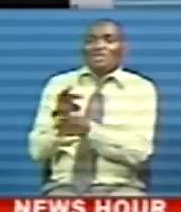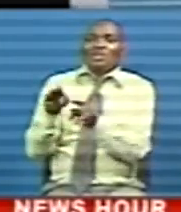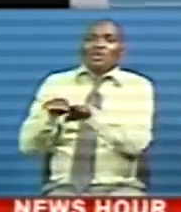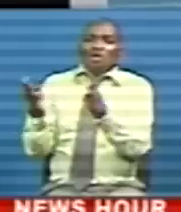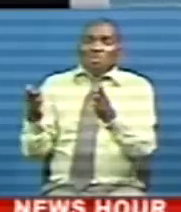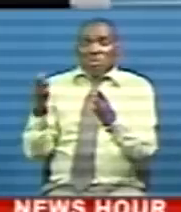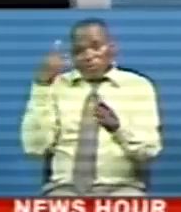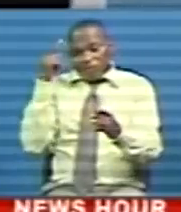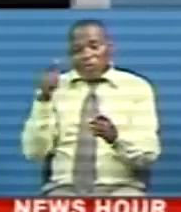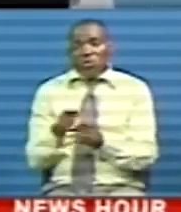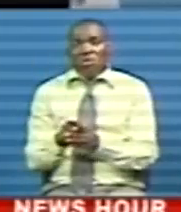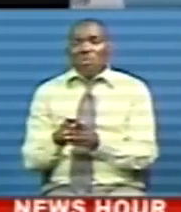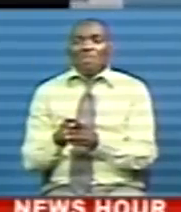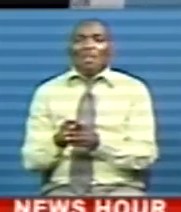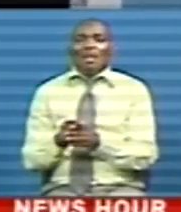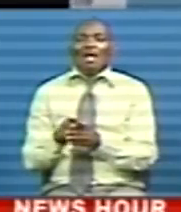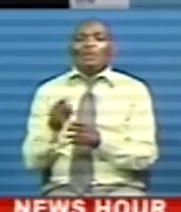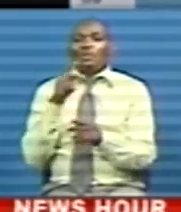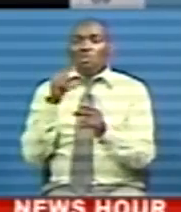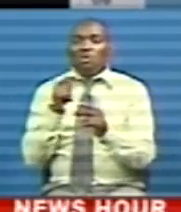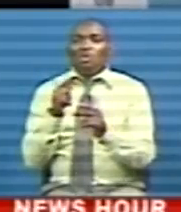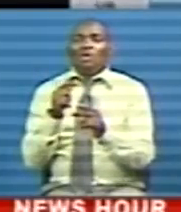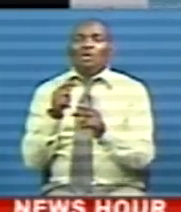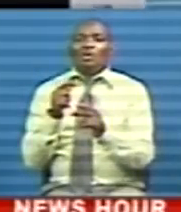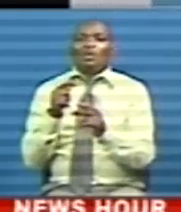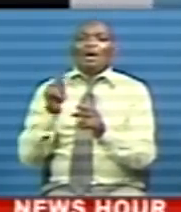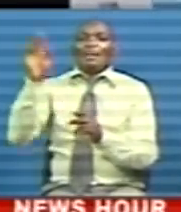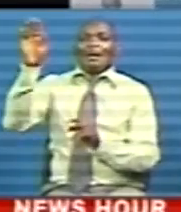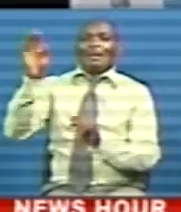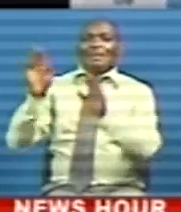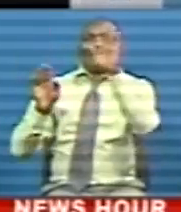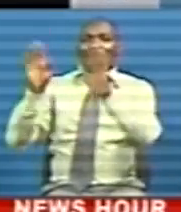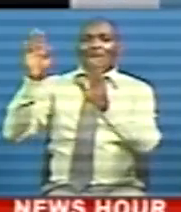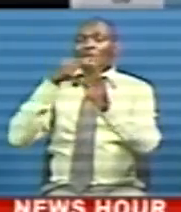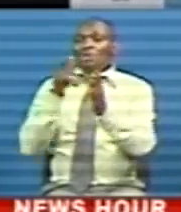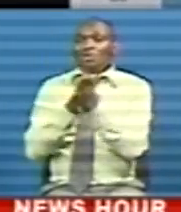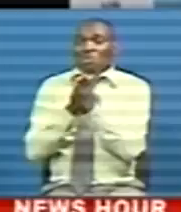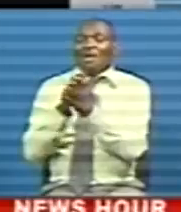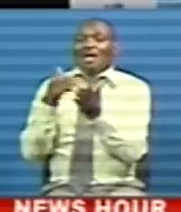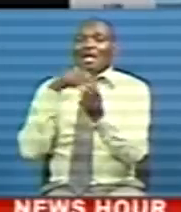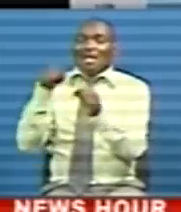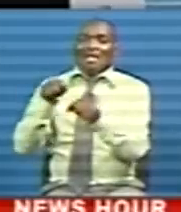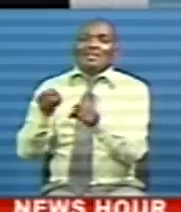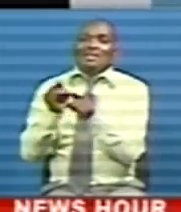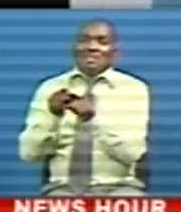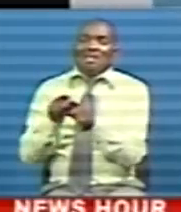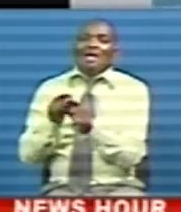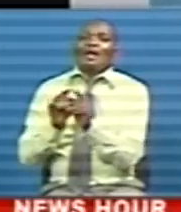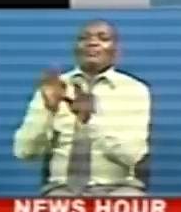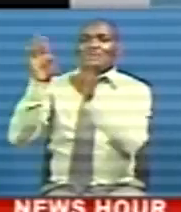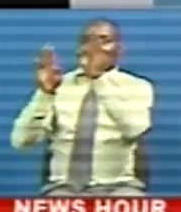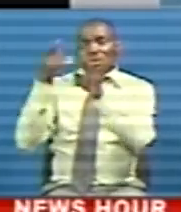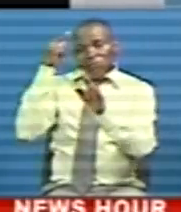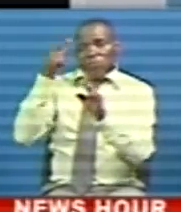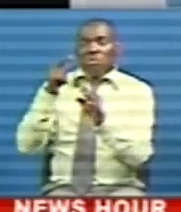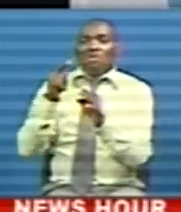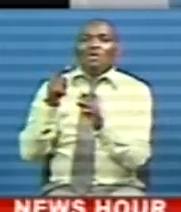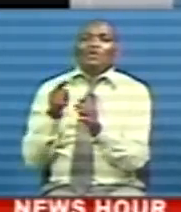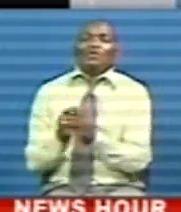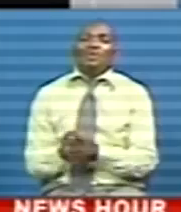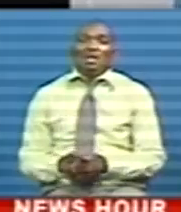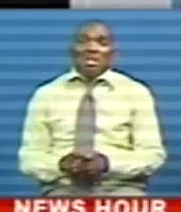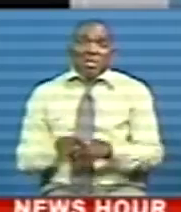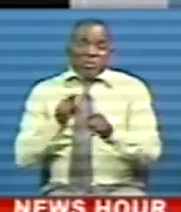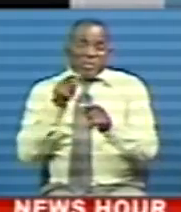opened for bidding, and so any investor who has interest can actually bid for this blocks.